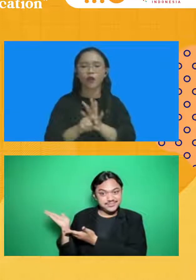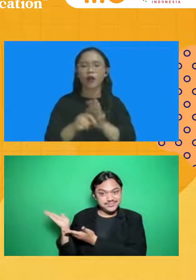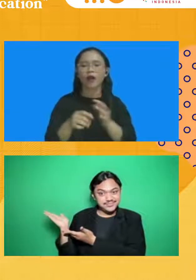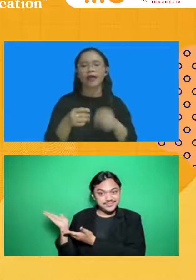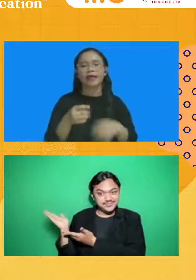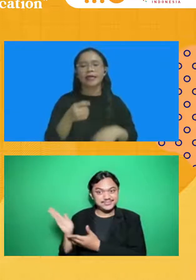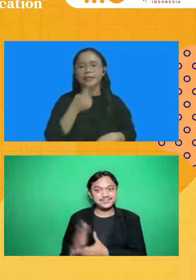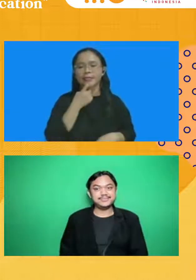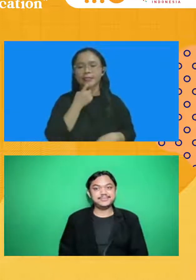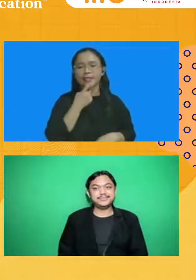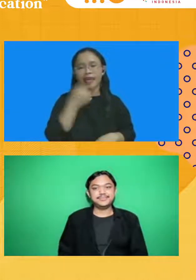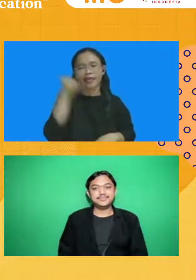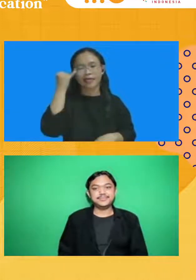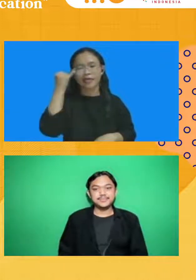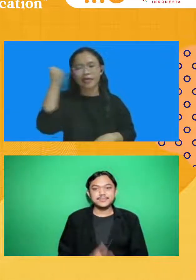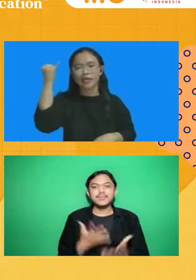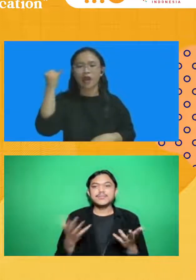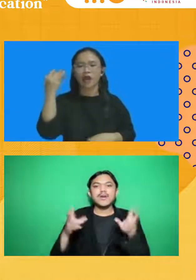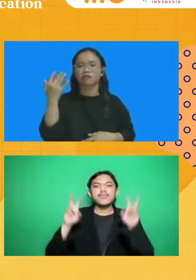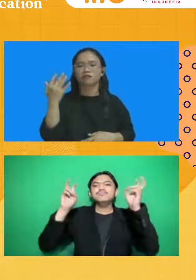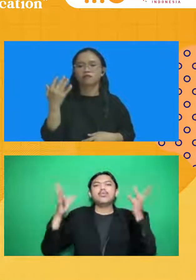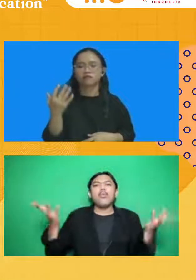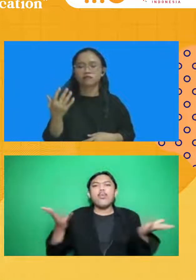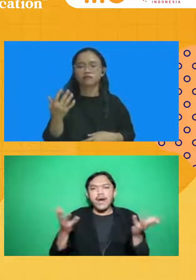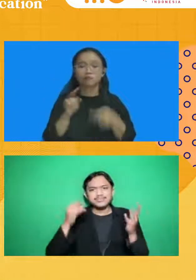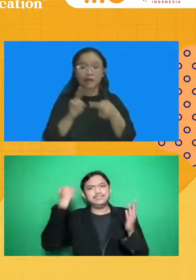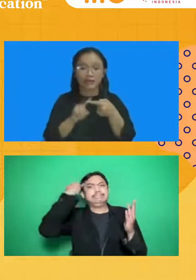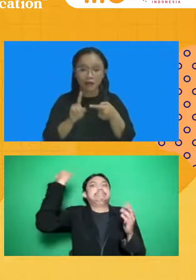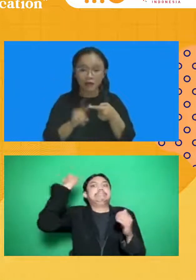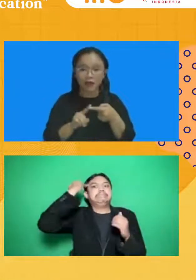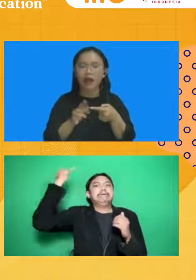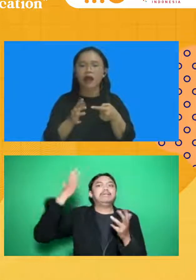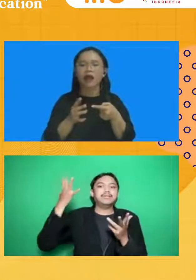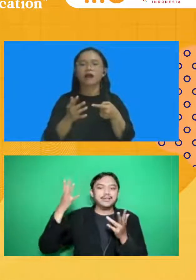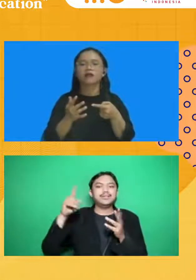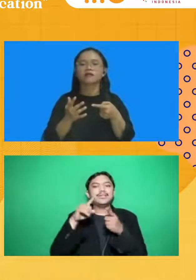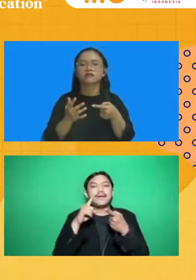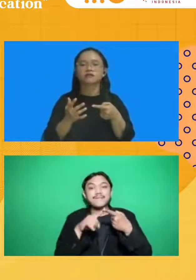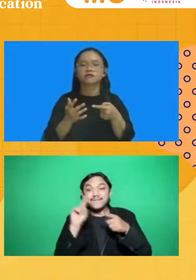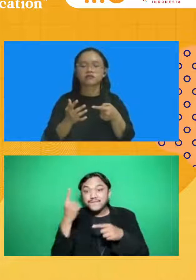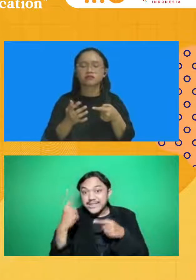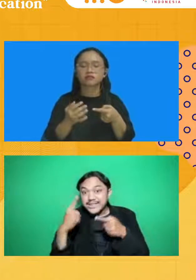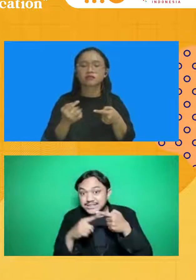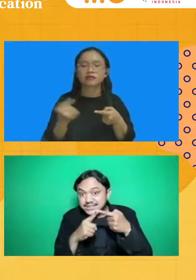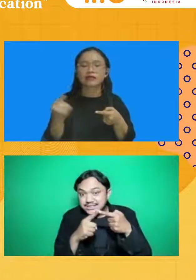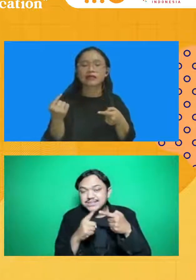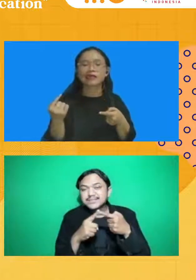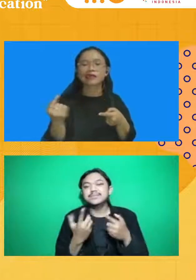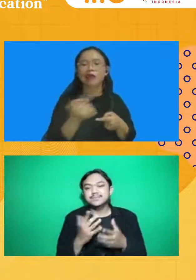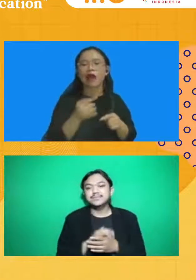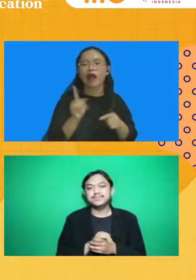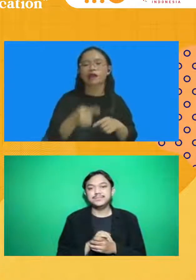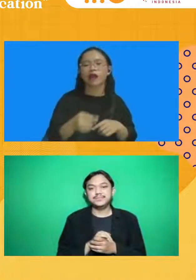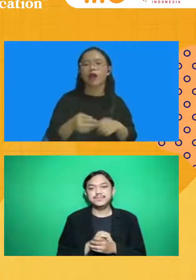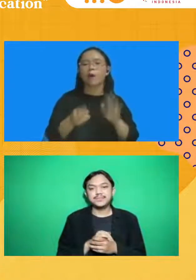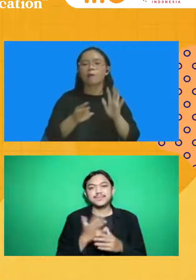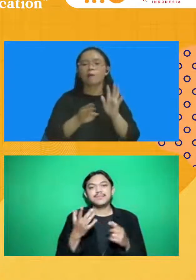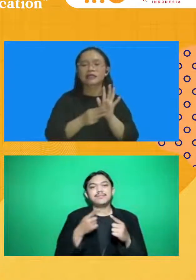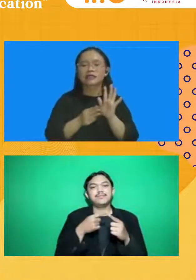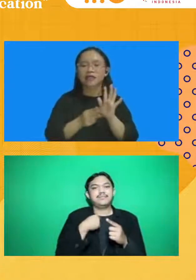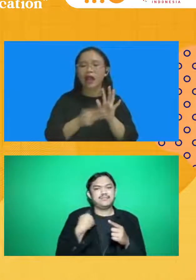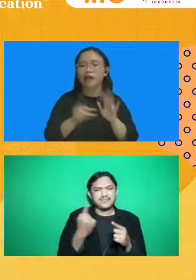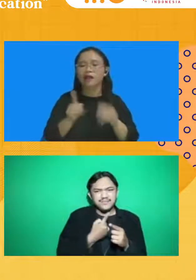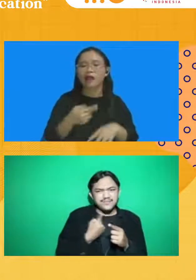the time limit. So the first idea was that we should have some technical assistance by the government or by